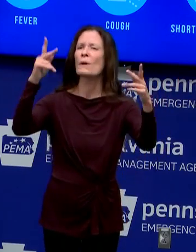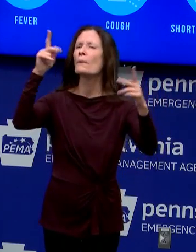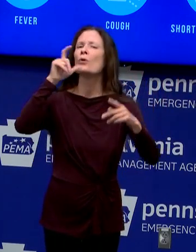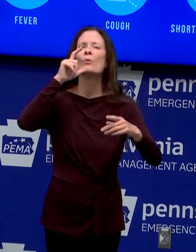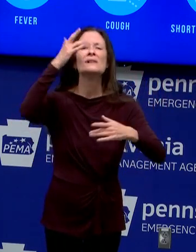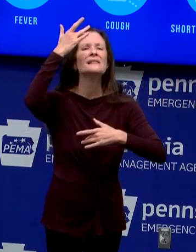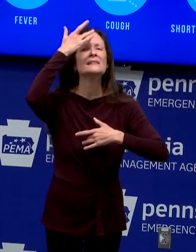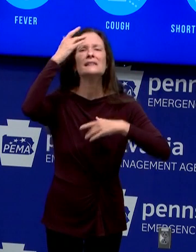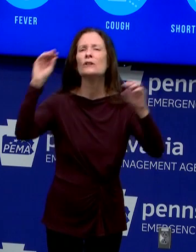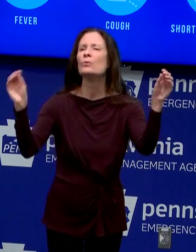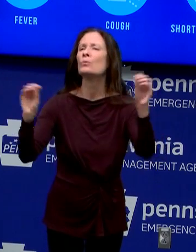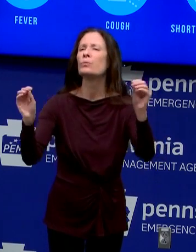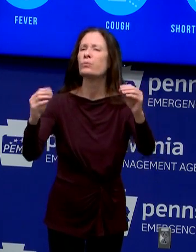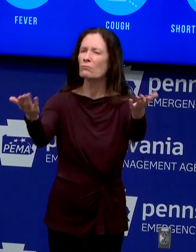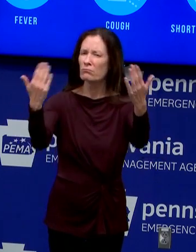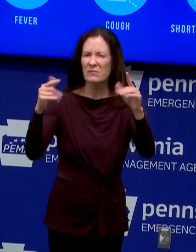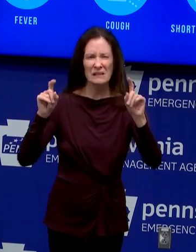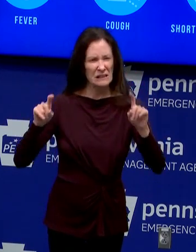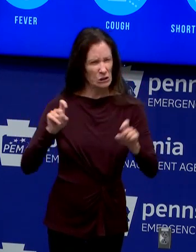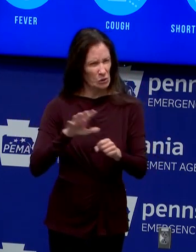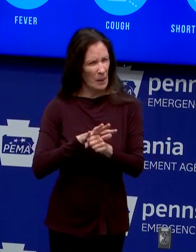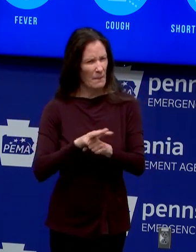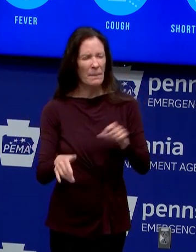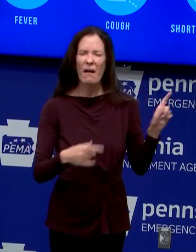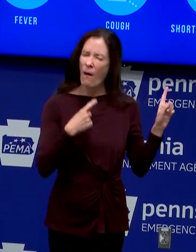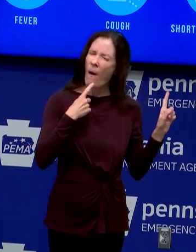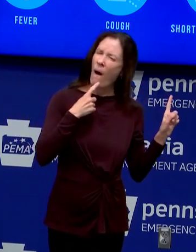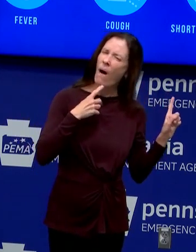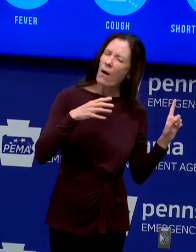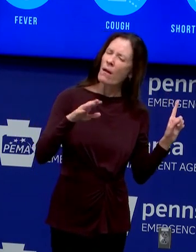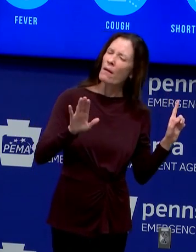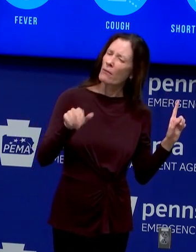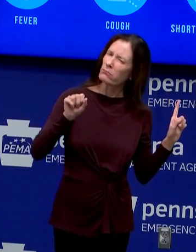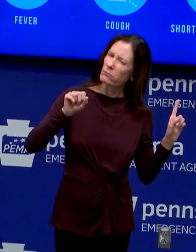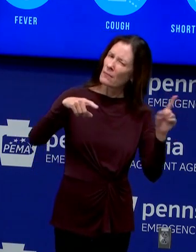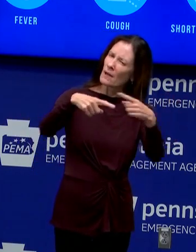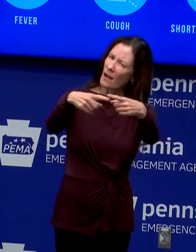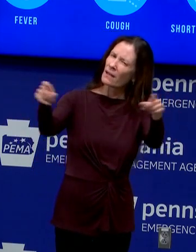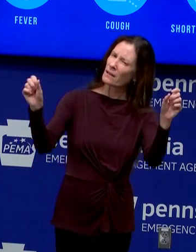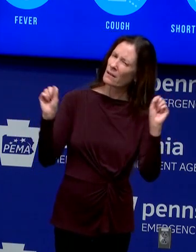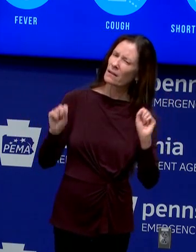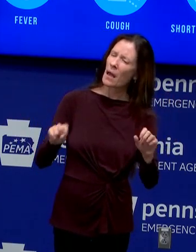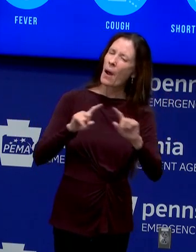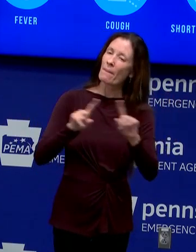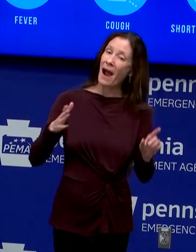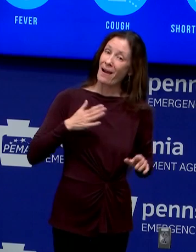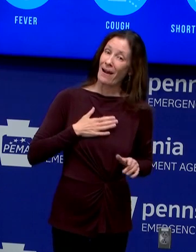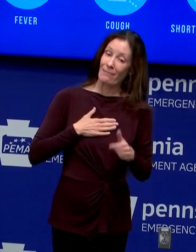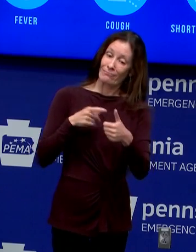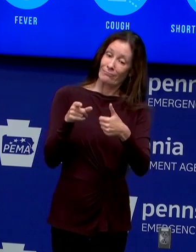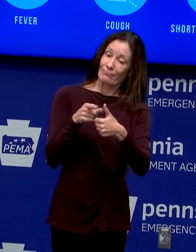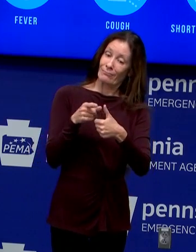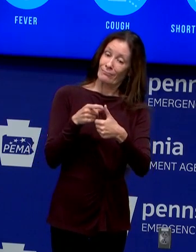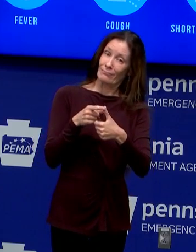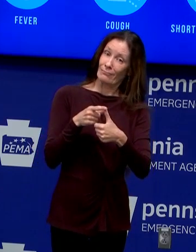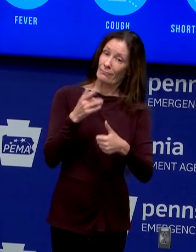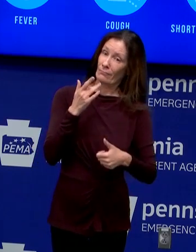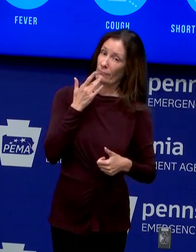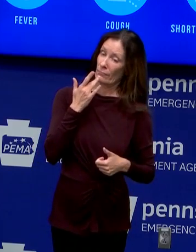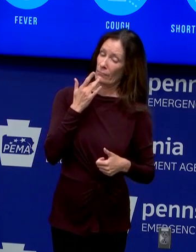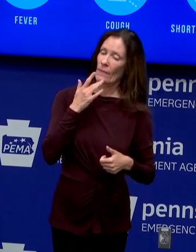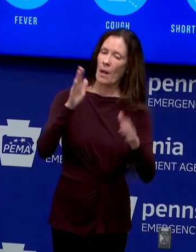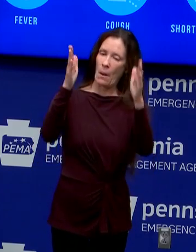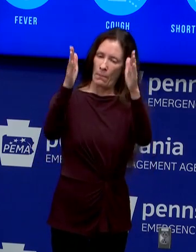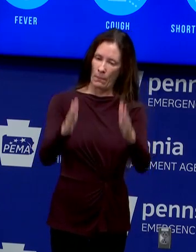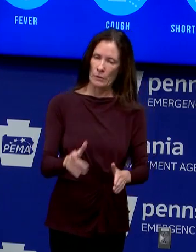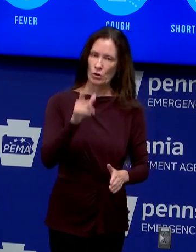but we do want to get to the point where we're doing that type of population-based surveillance-type testing, and we're going to be continuing to work towards